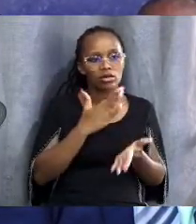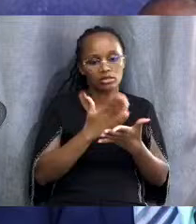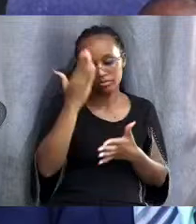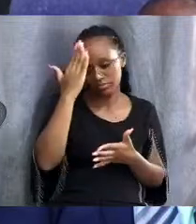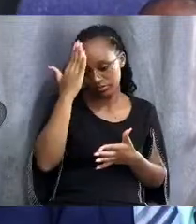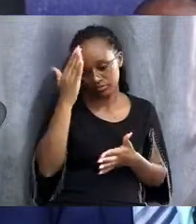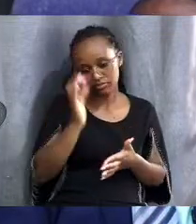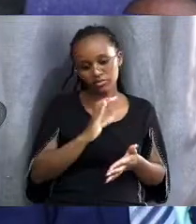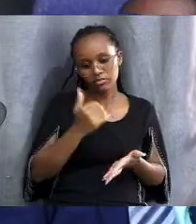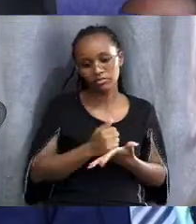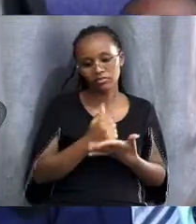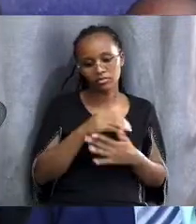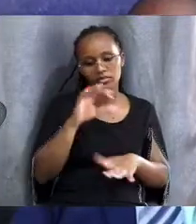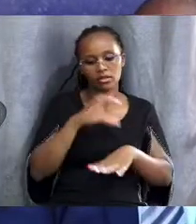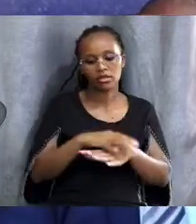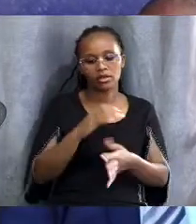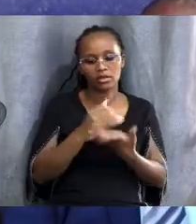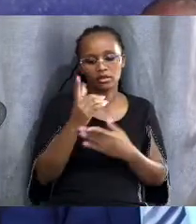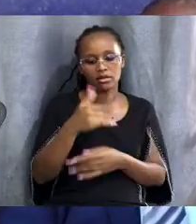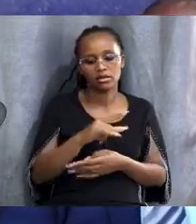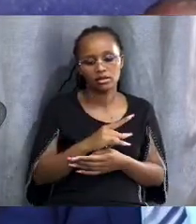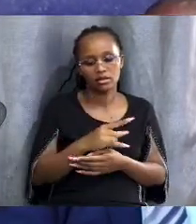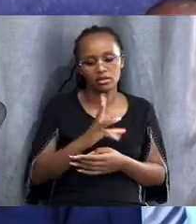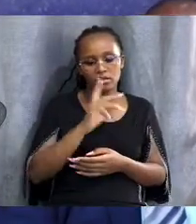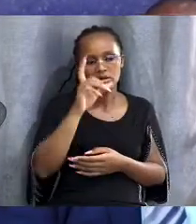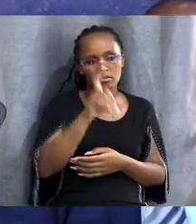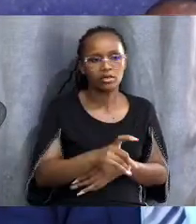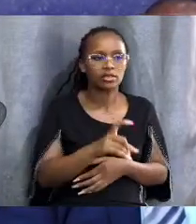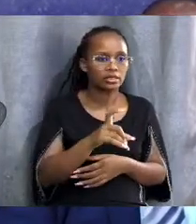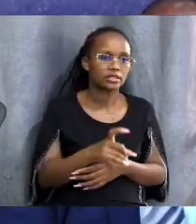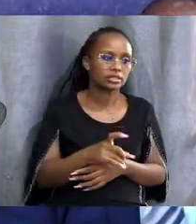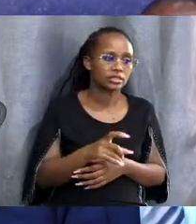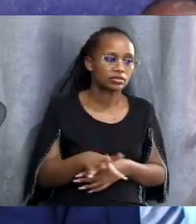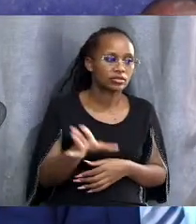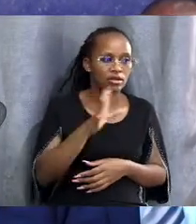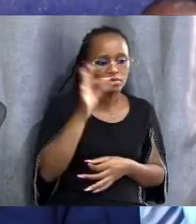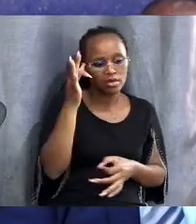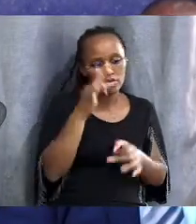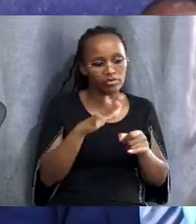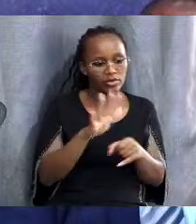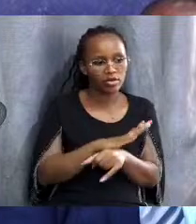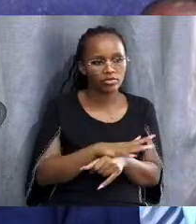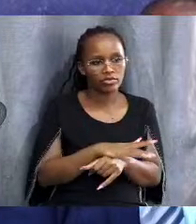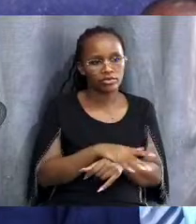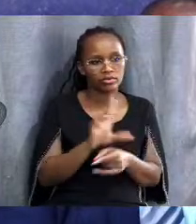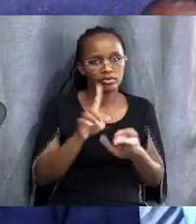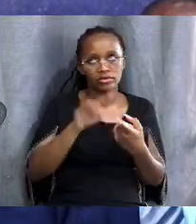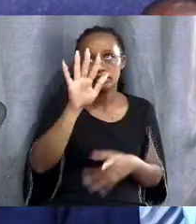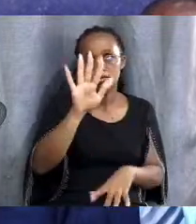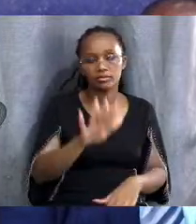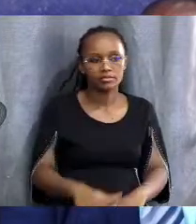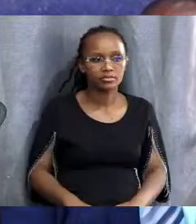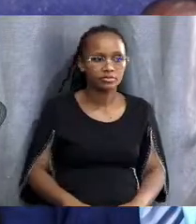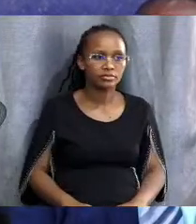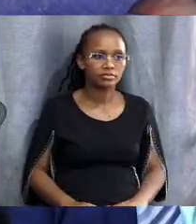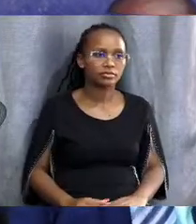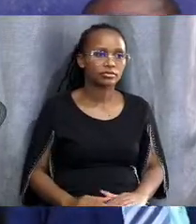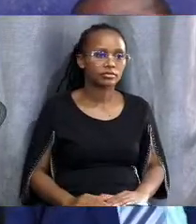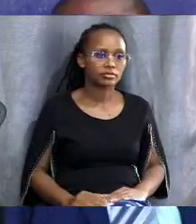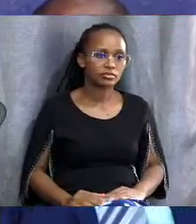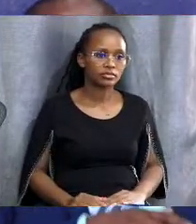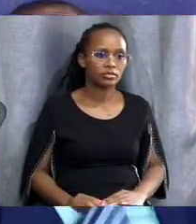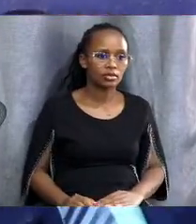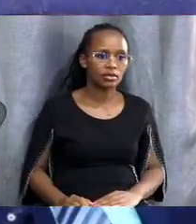where our help or to get our help, we must be faithful to him.